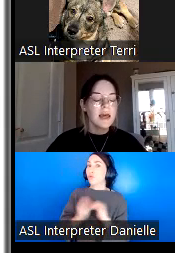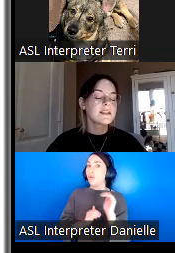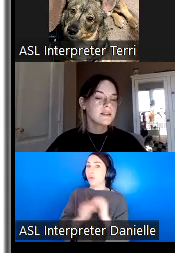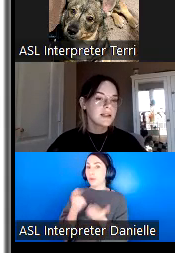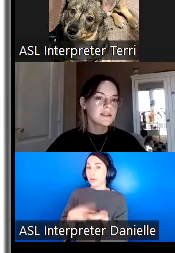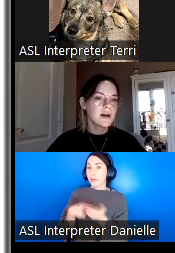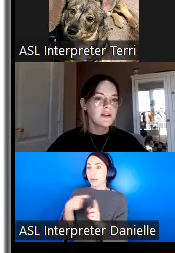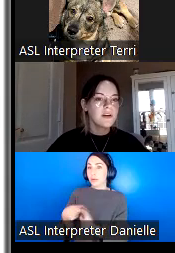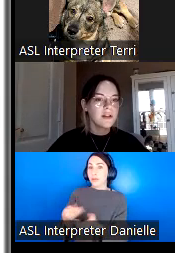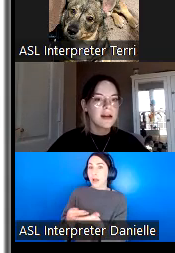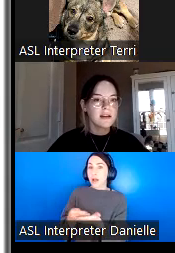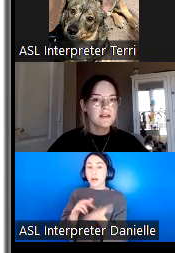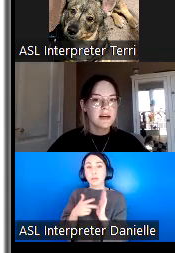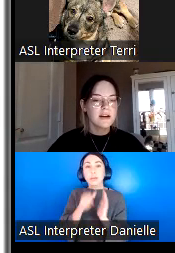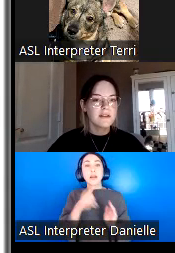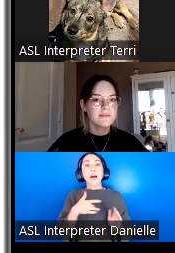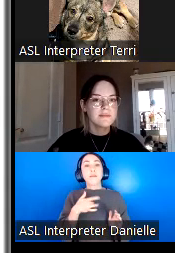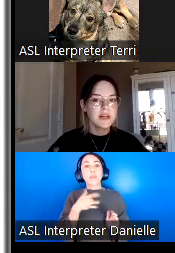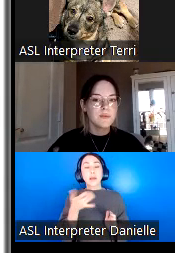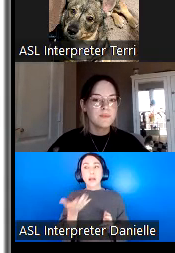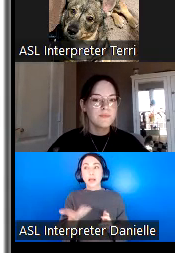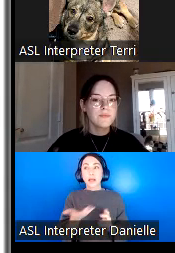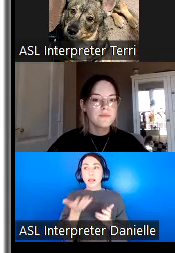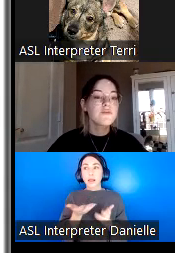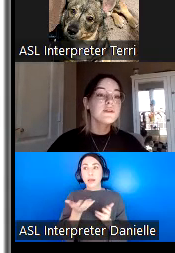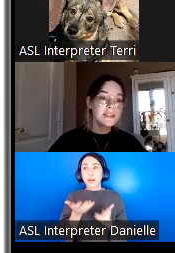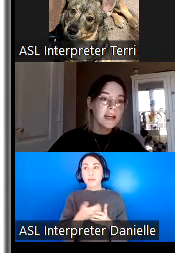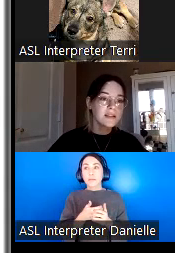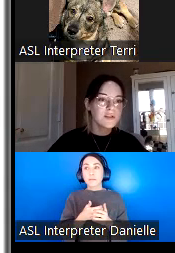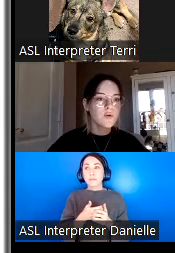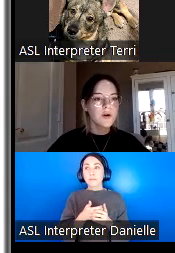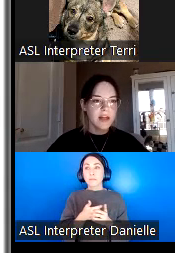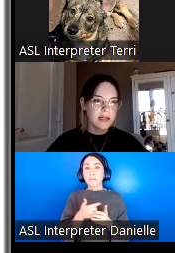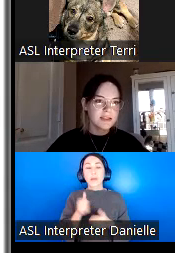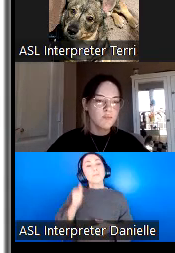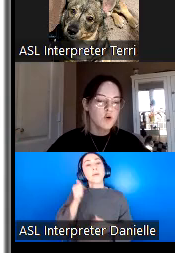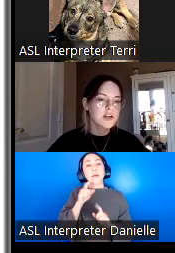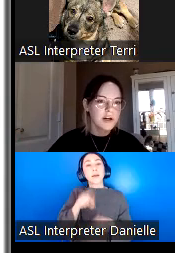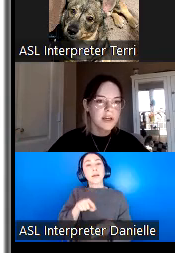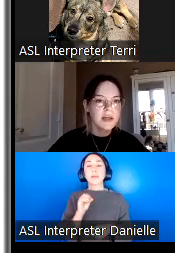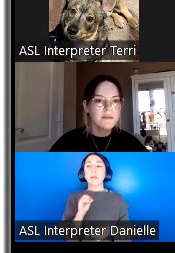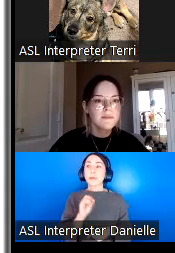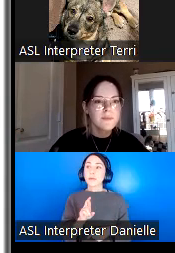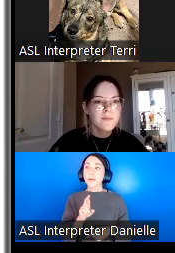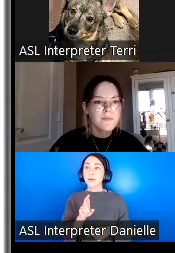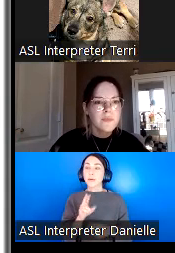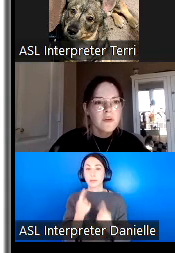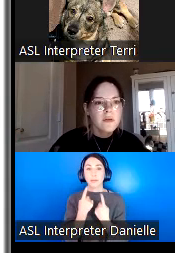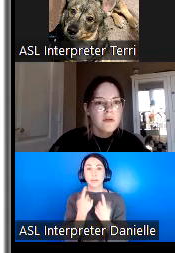topic, it doesn't necessarily feel like they're, refusing to answer, or that it is more